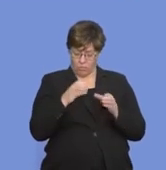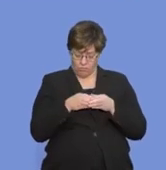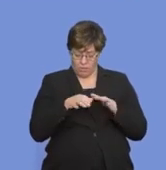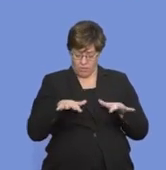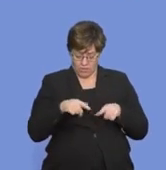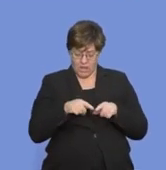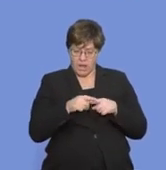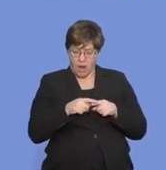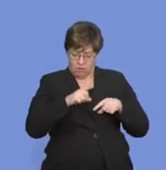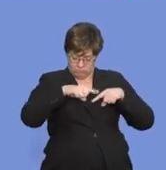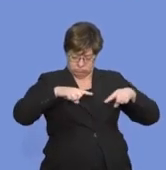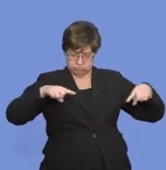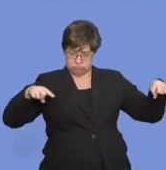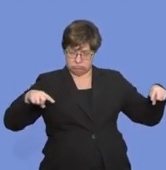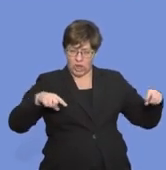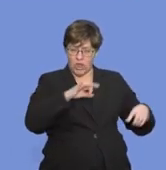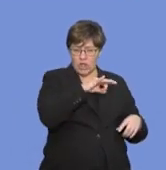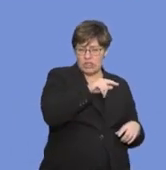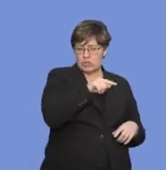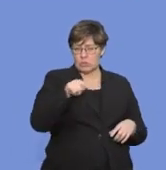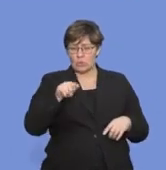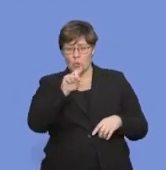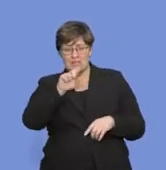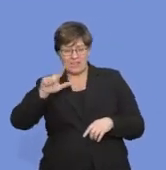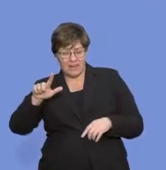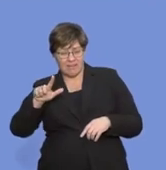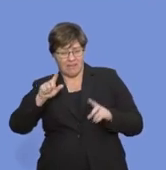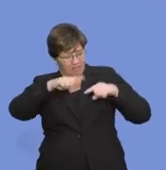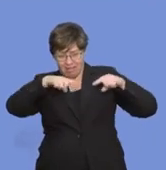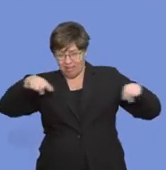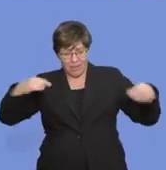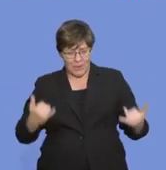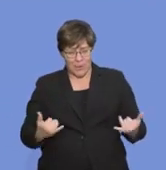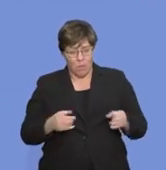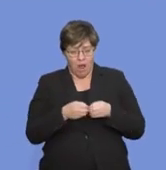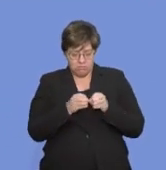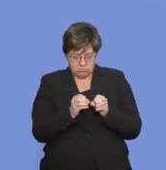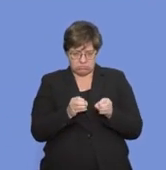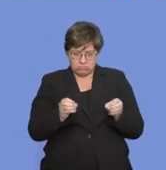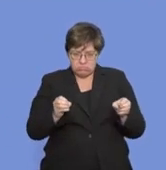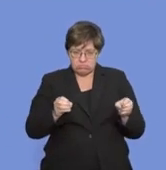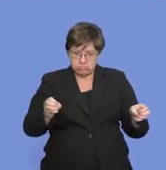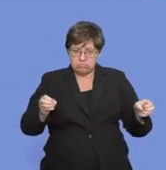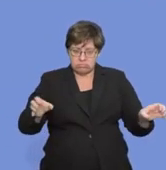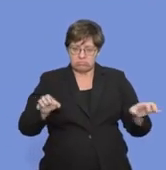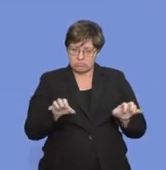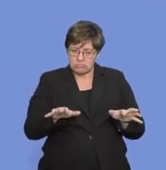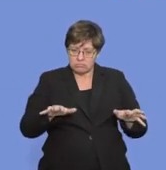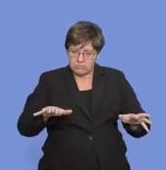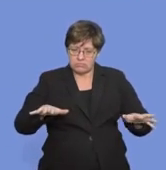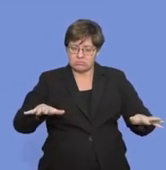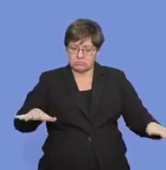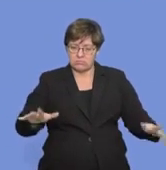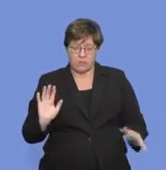13 and 17 different species of finch. So, and this is because what happened